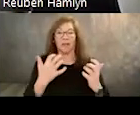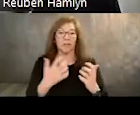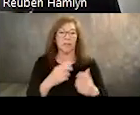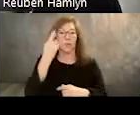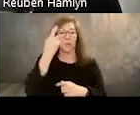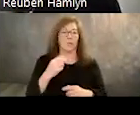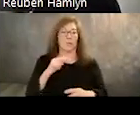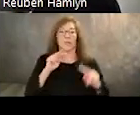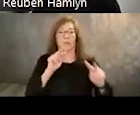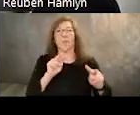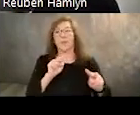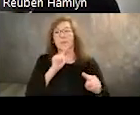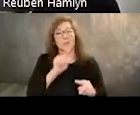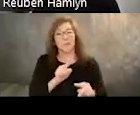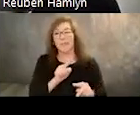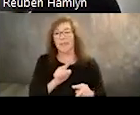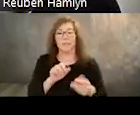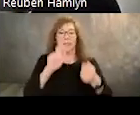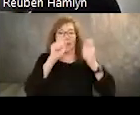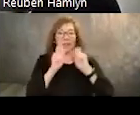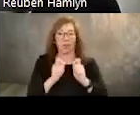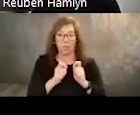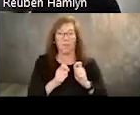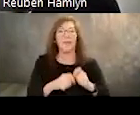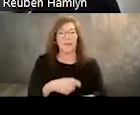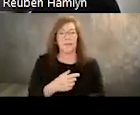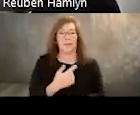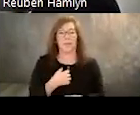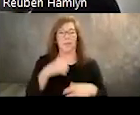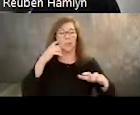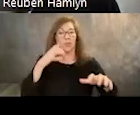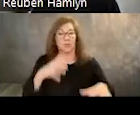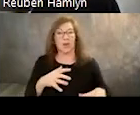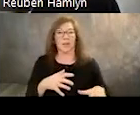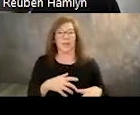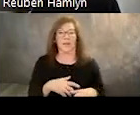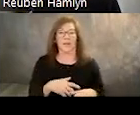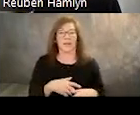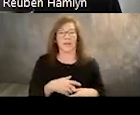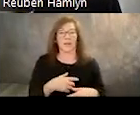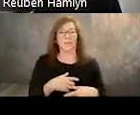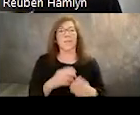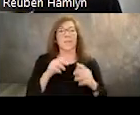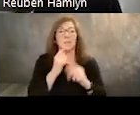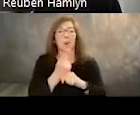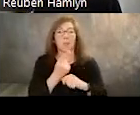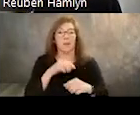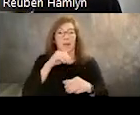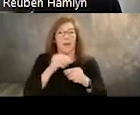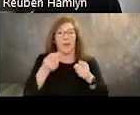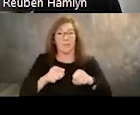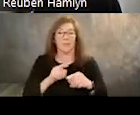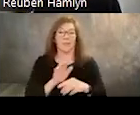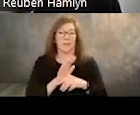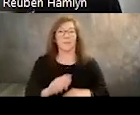they'd been watching has actually been doctored. And that became this kind of quite shocking, arresting moment in the film. So yeah, Ruben's going to play